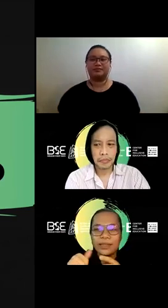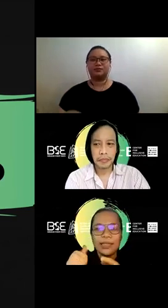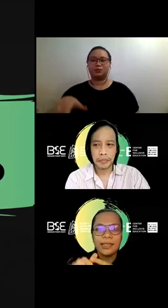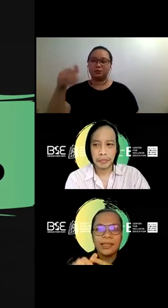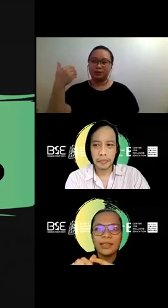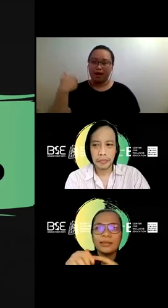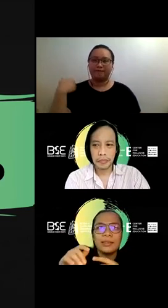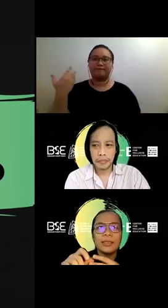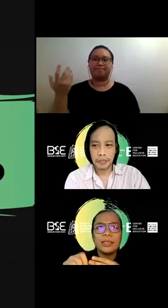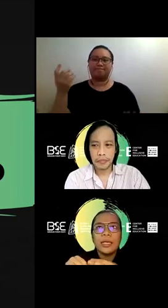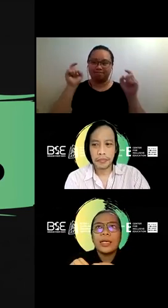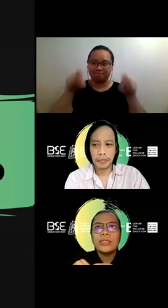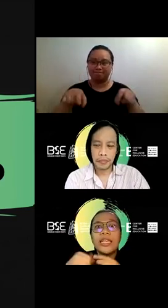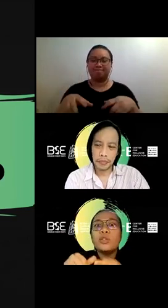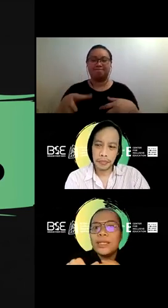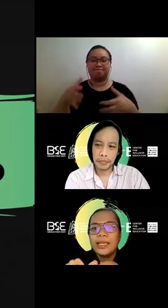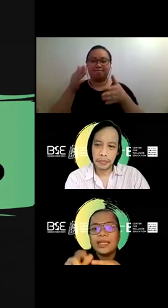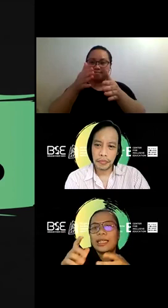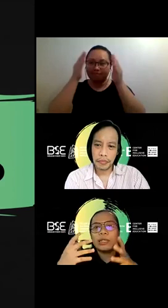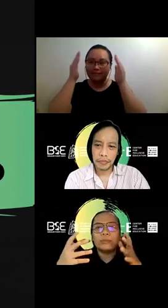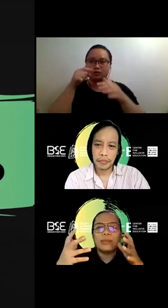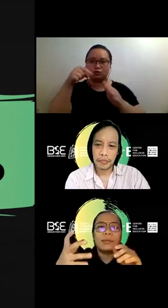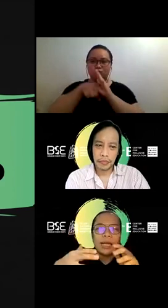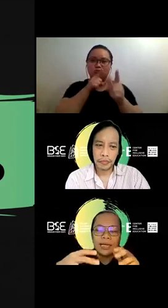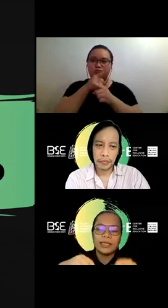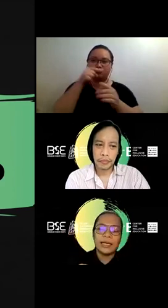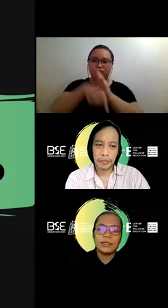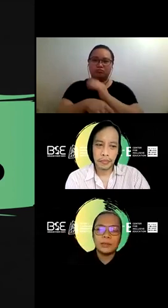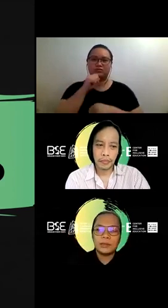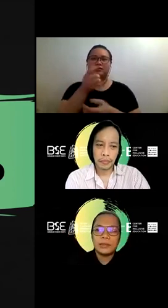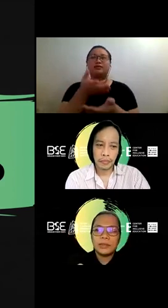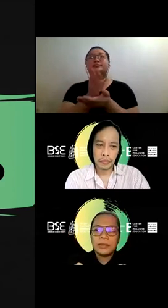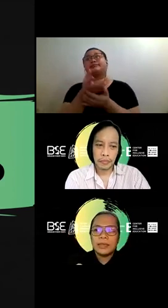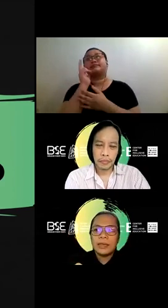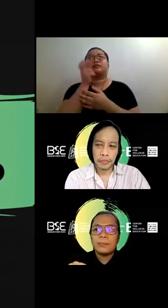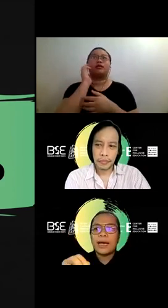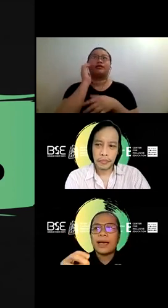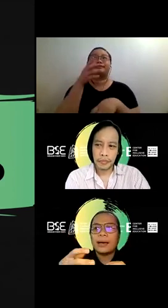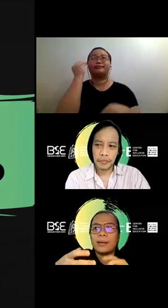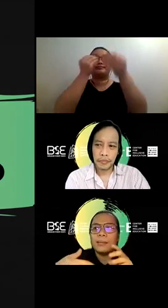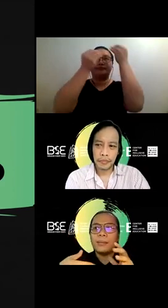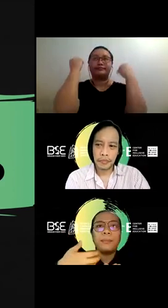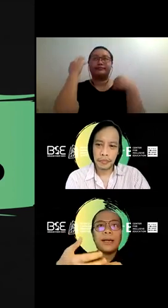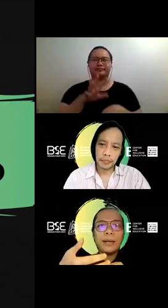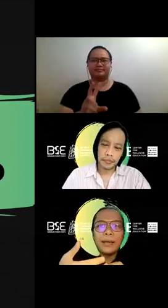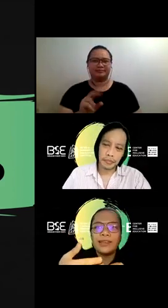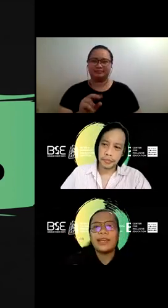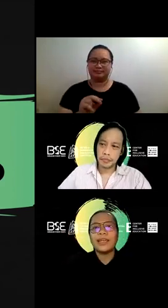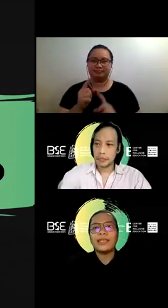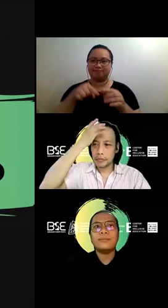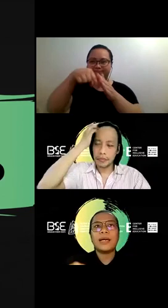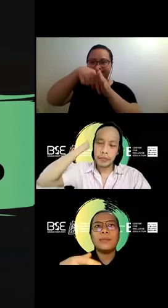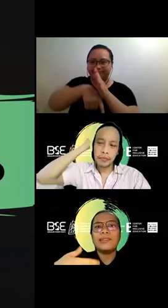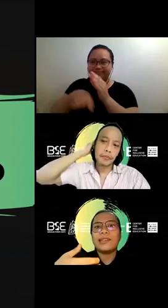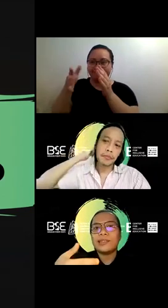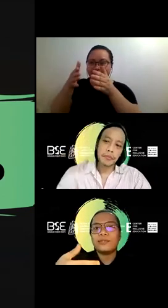Definitely listen genuinely, hindi lang yung basta makikinig ka. No? Para makapag-empathize ka rin and